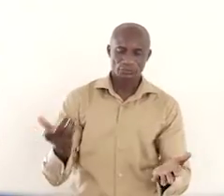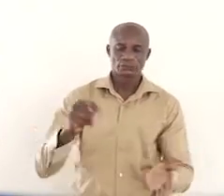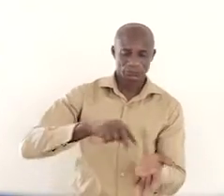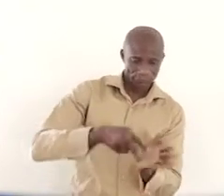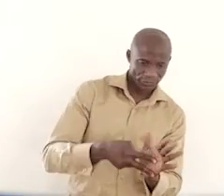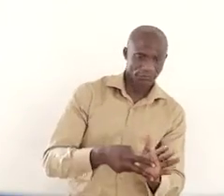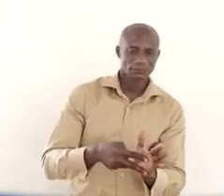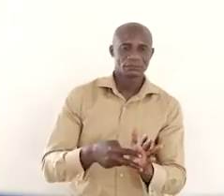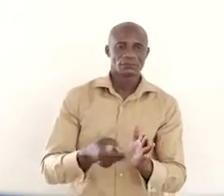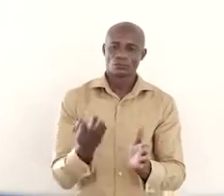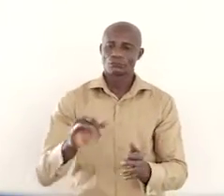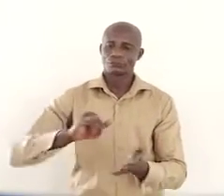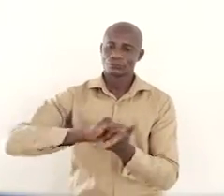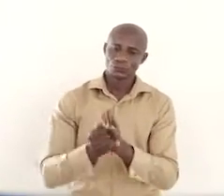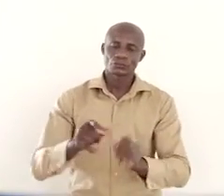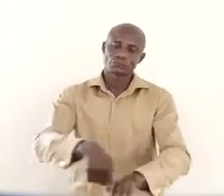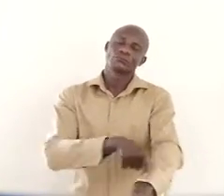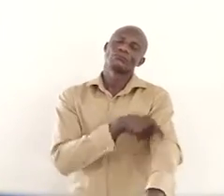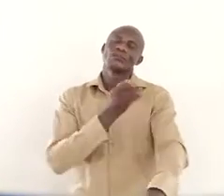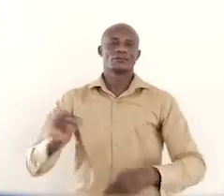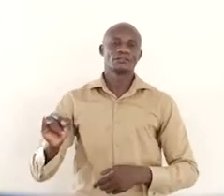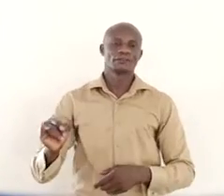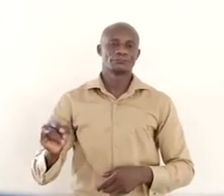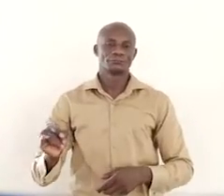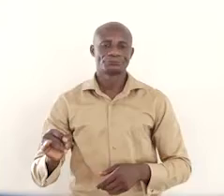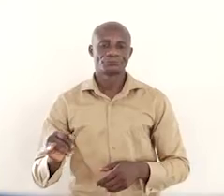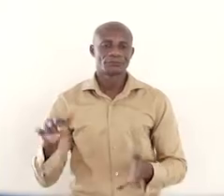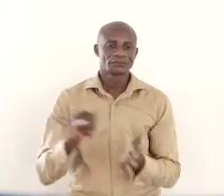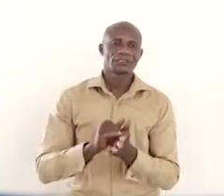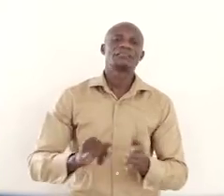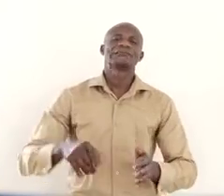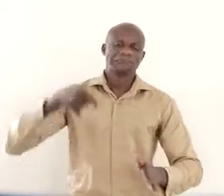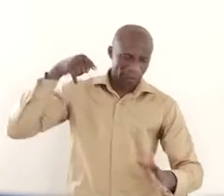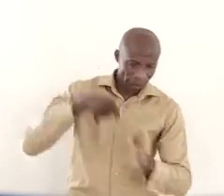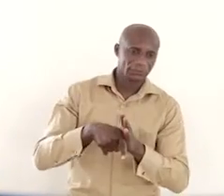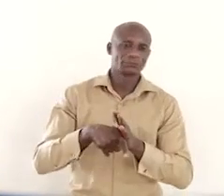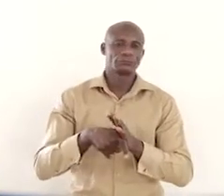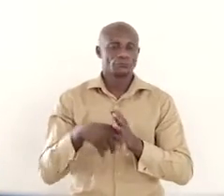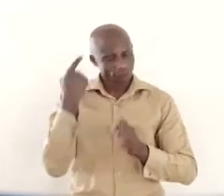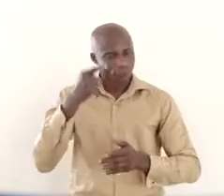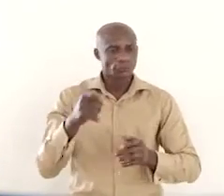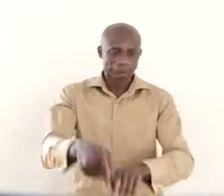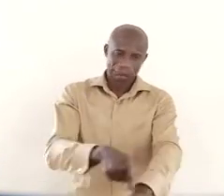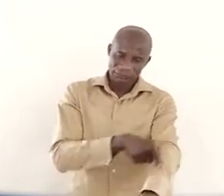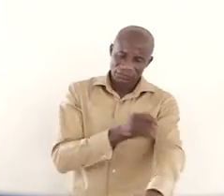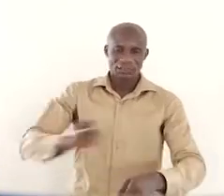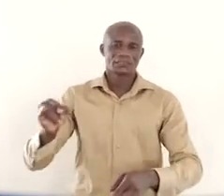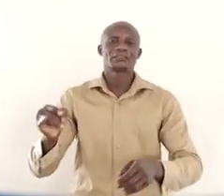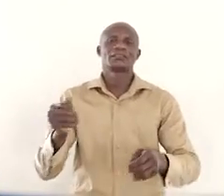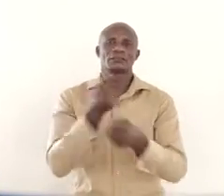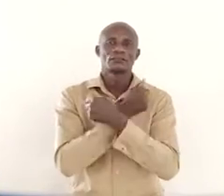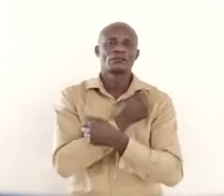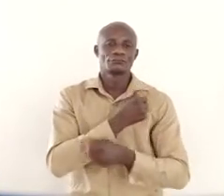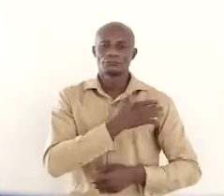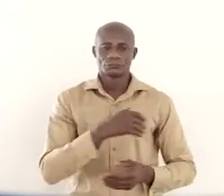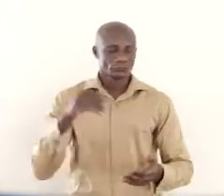meaning of those longings that are deep within us, the most profound longing of the human heart for lasting love and